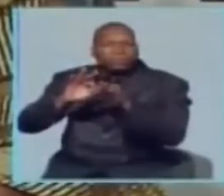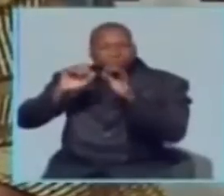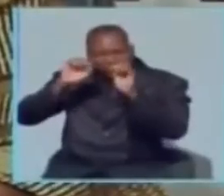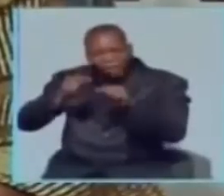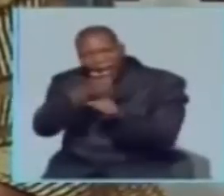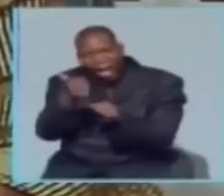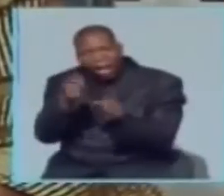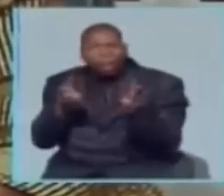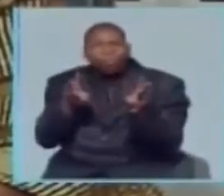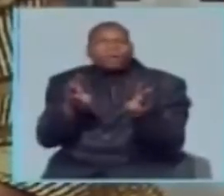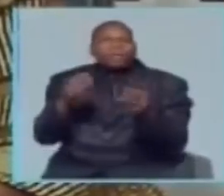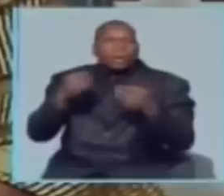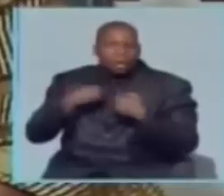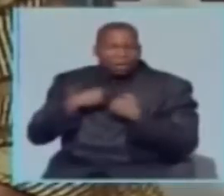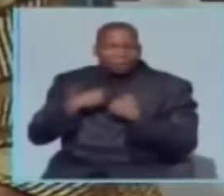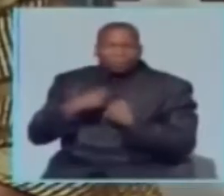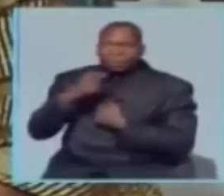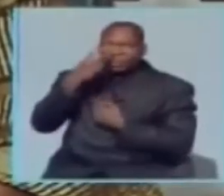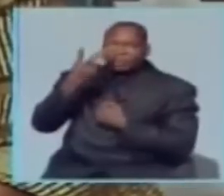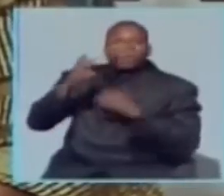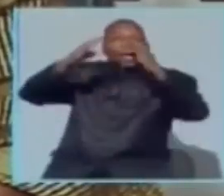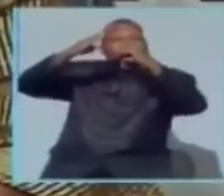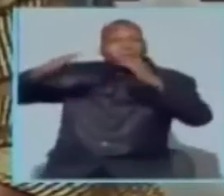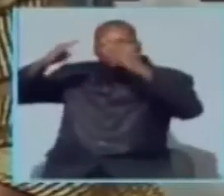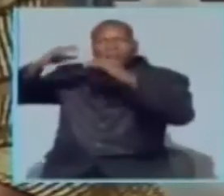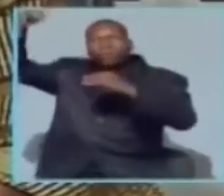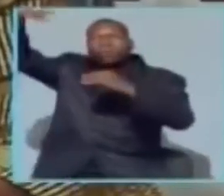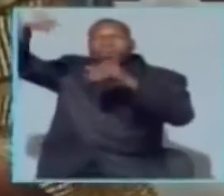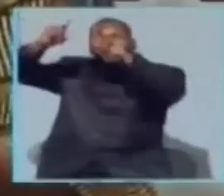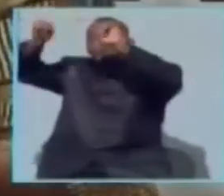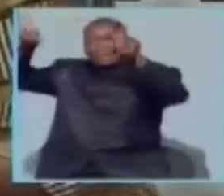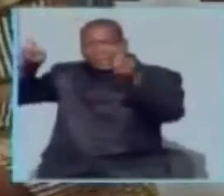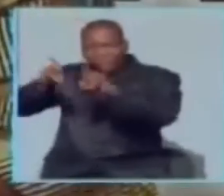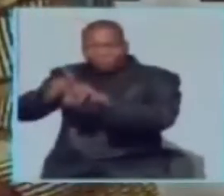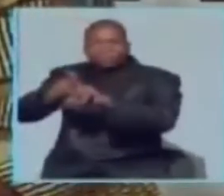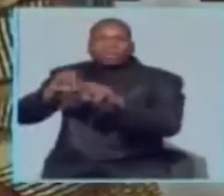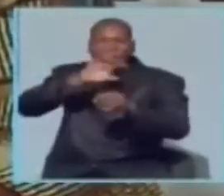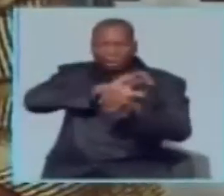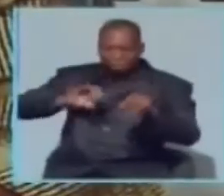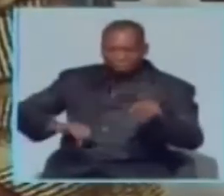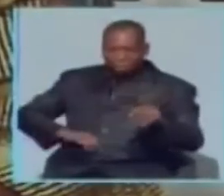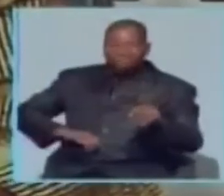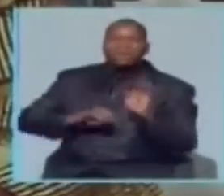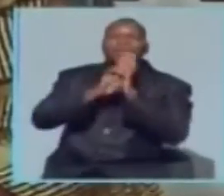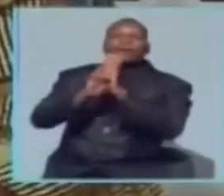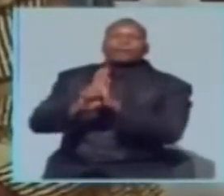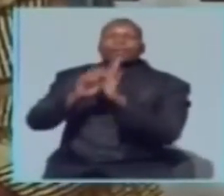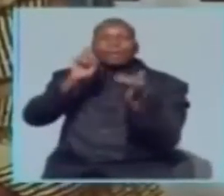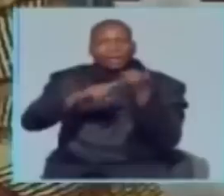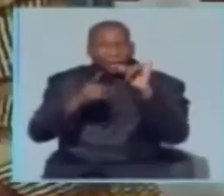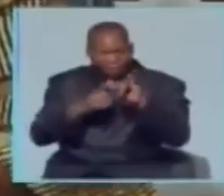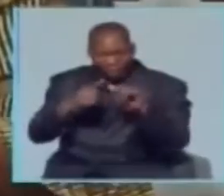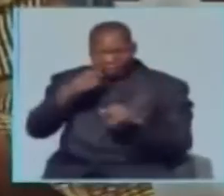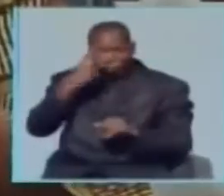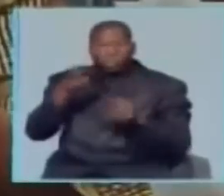solutions where you see the panels on top of homes, on tops of companies. I saw a great example in South Africa